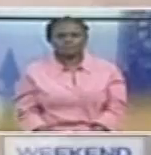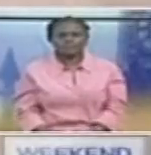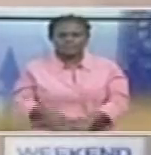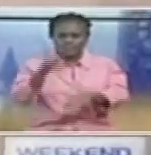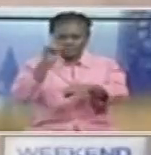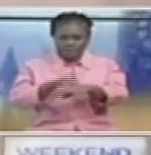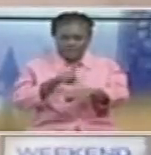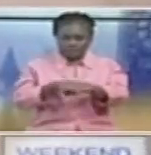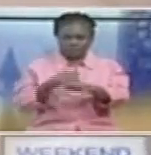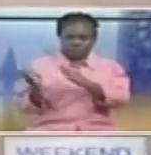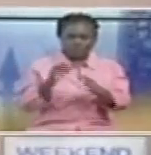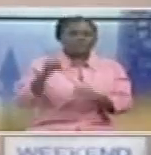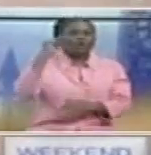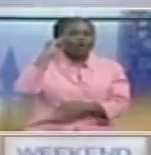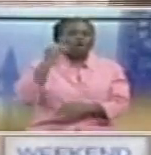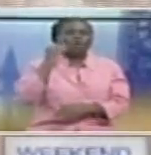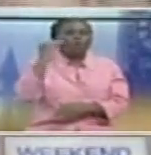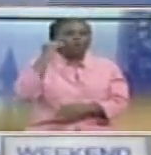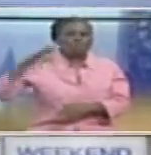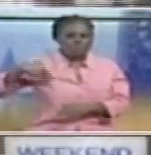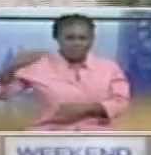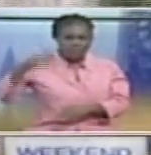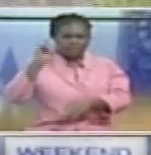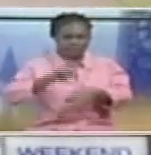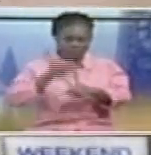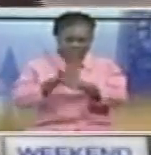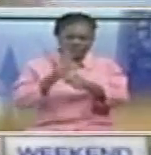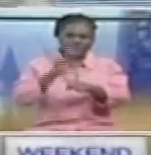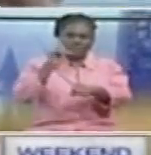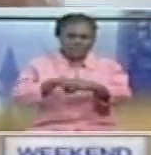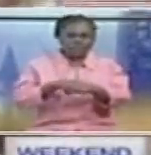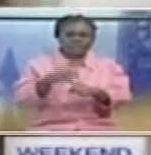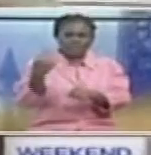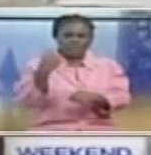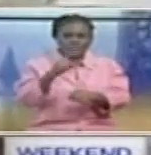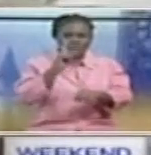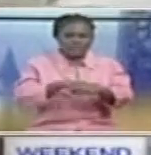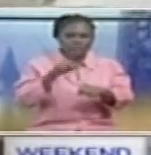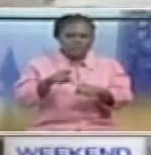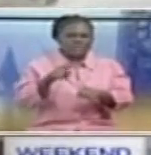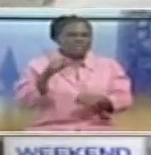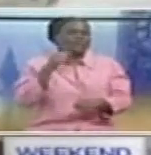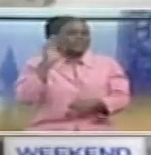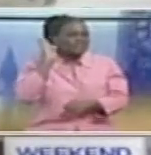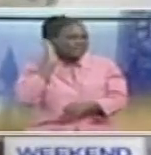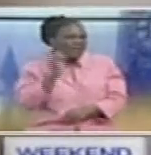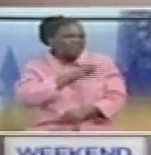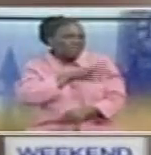While on deployment, Suleiman would call home as frequently as he could. Each time, his mother never detected a hint of fear in his